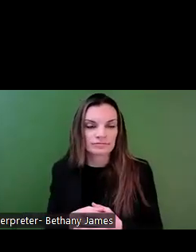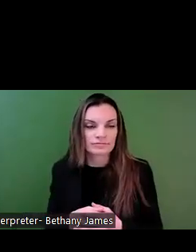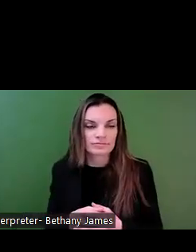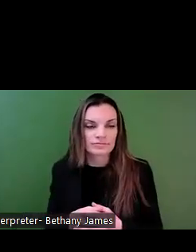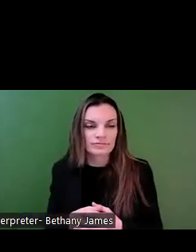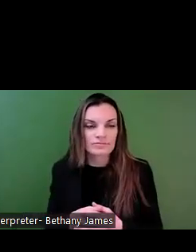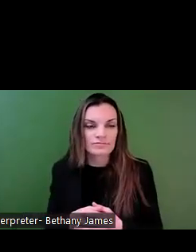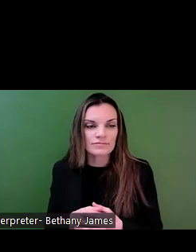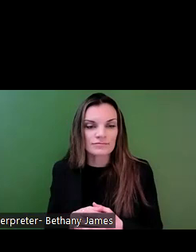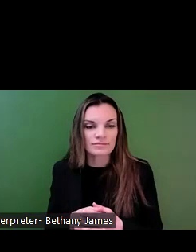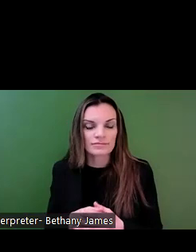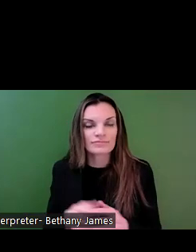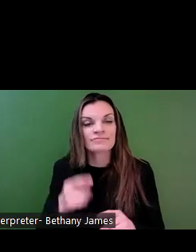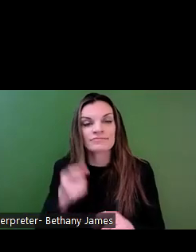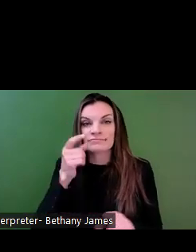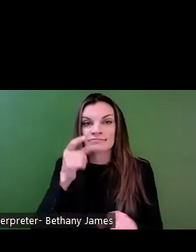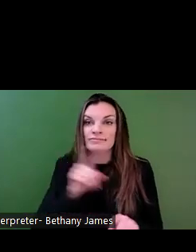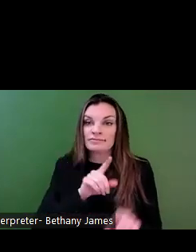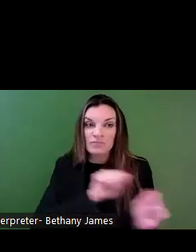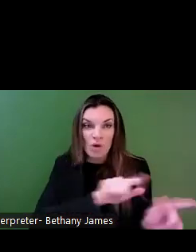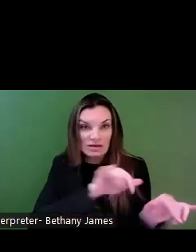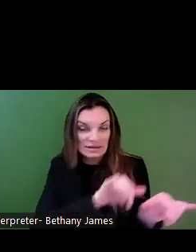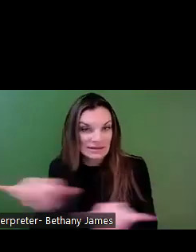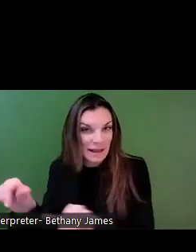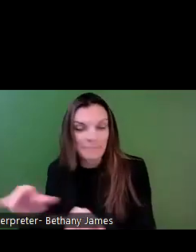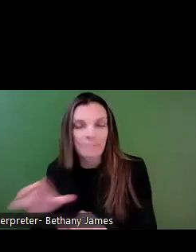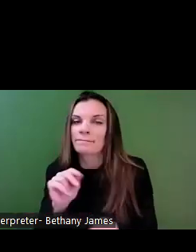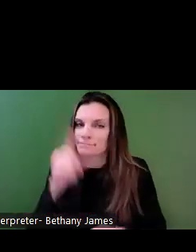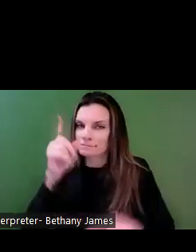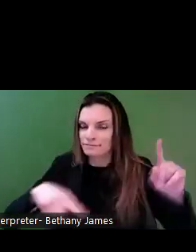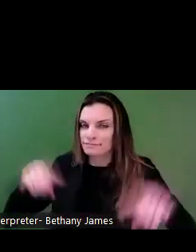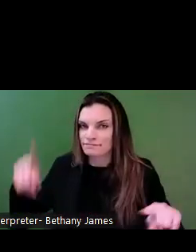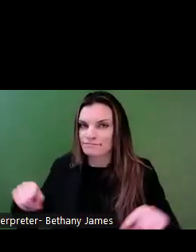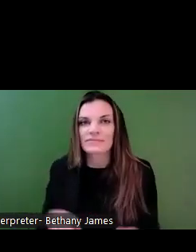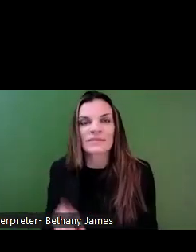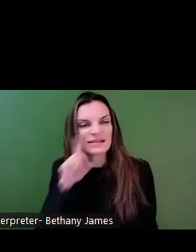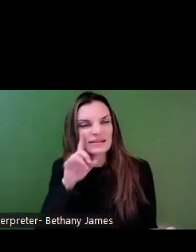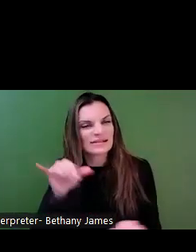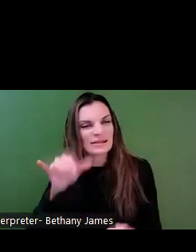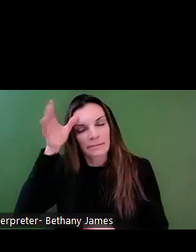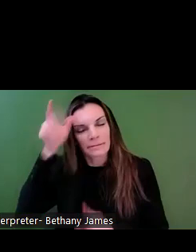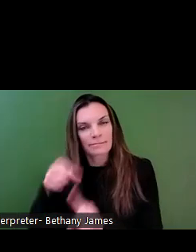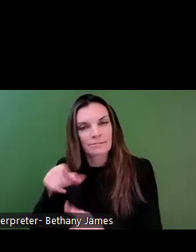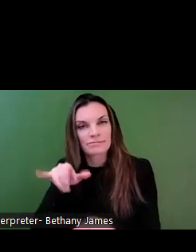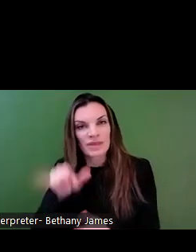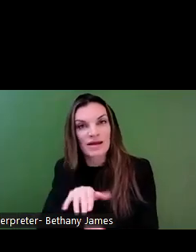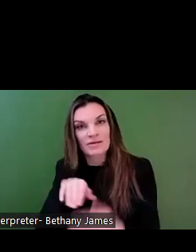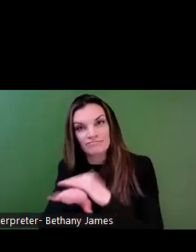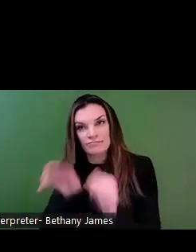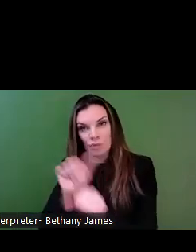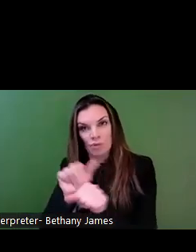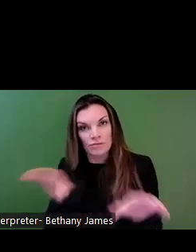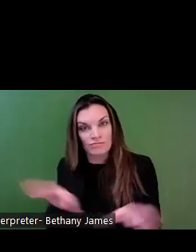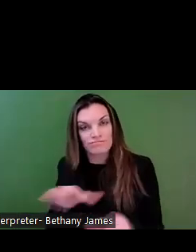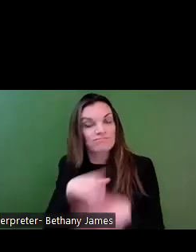being different with each individual, accommodations must also be individualized. About 2/3 of people who suffer from a stroke